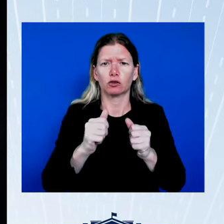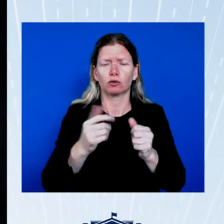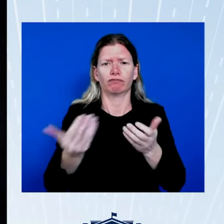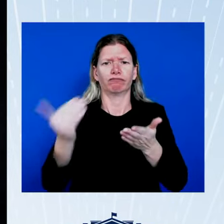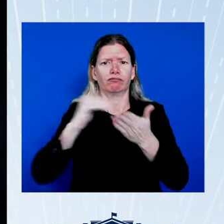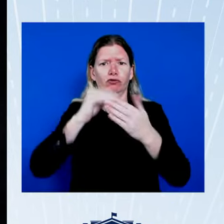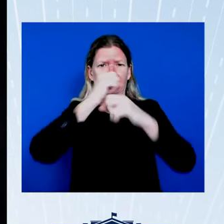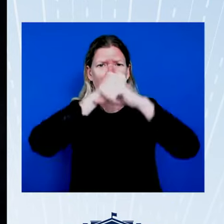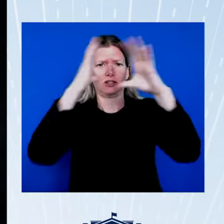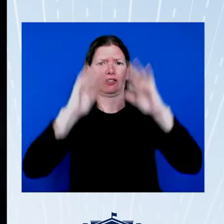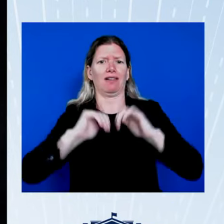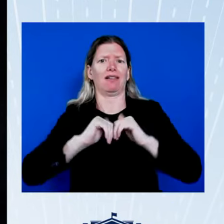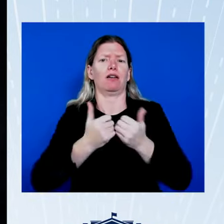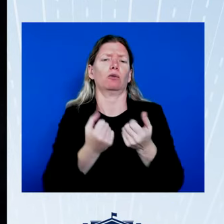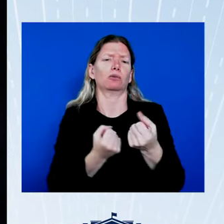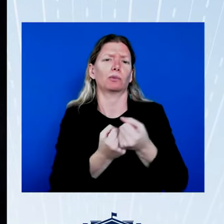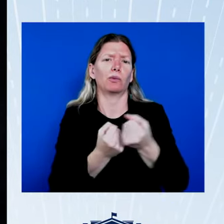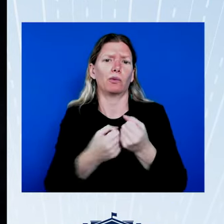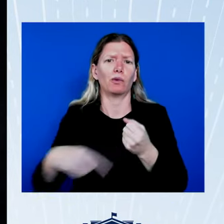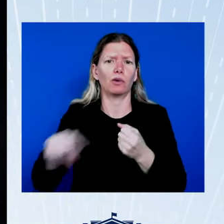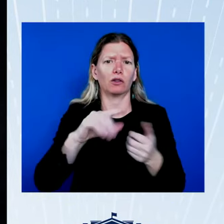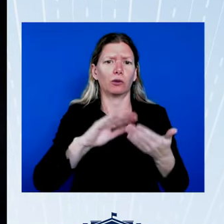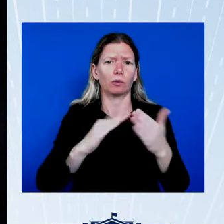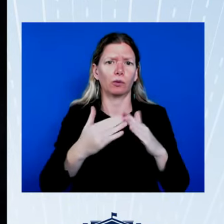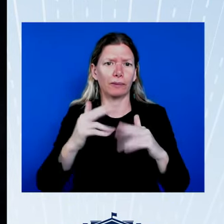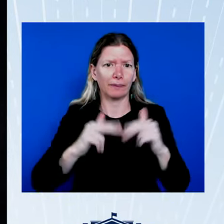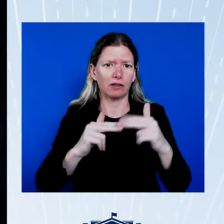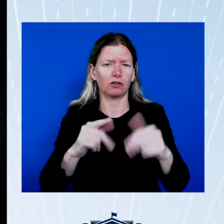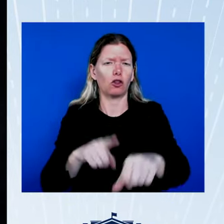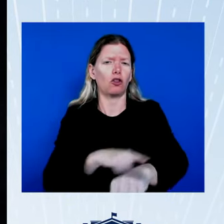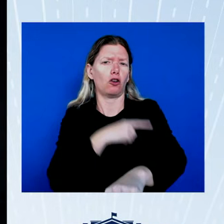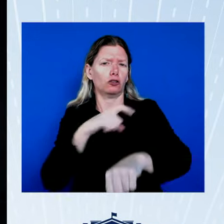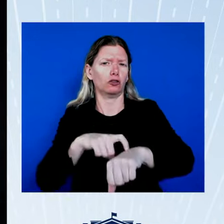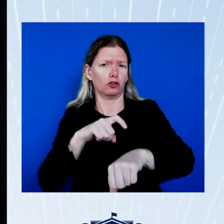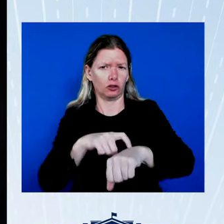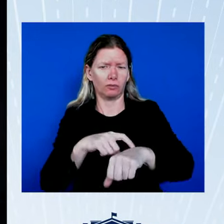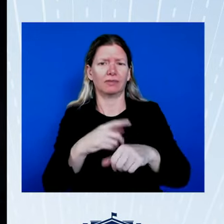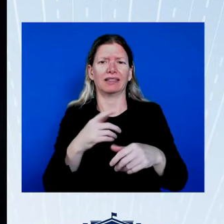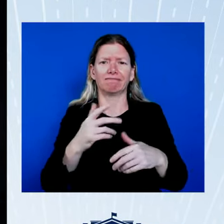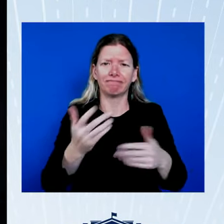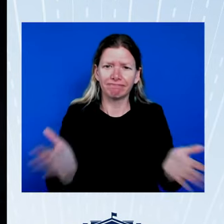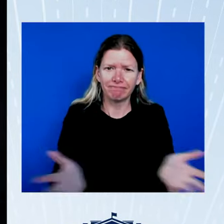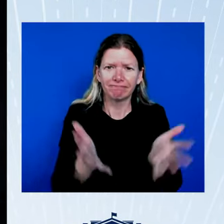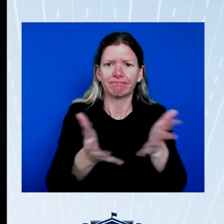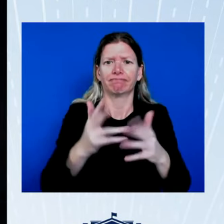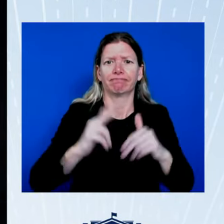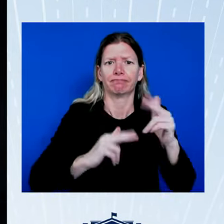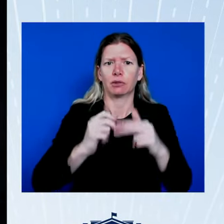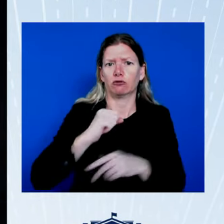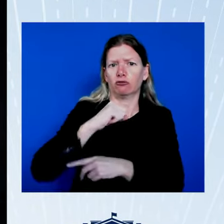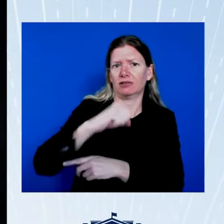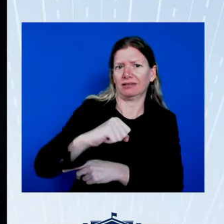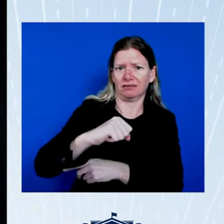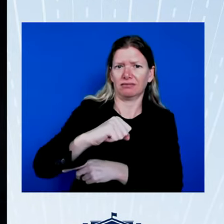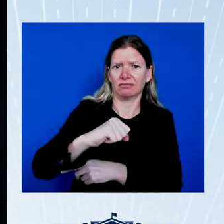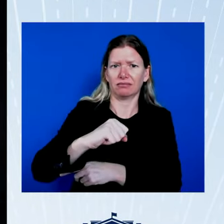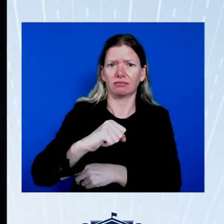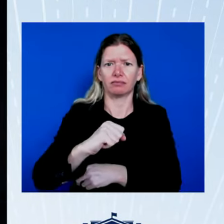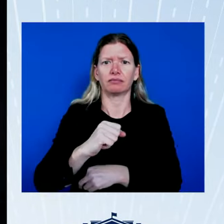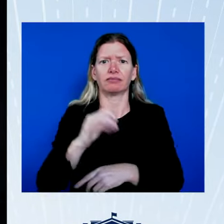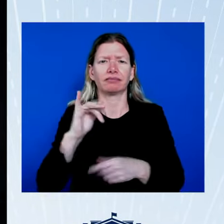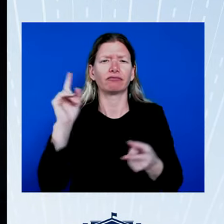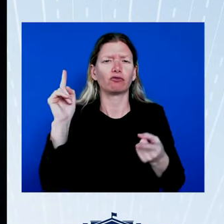and resilience, to both reduce bureaucracy and to coordinate sustained and effective support after